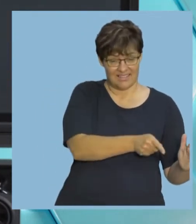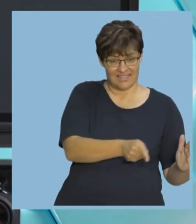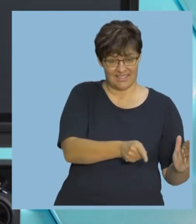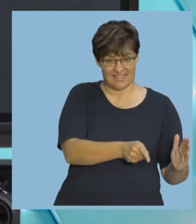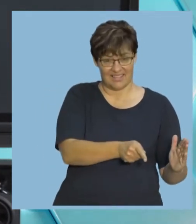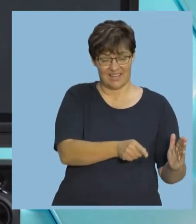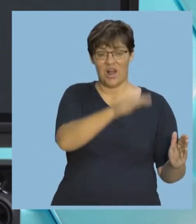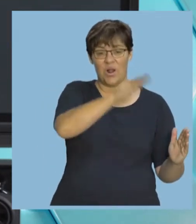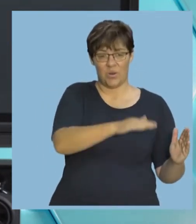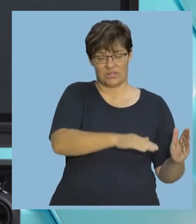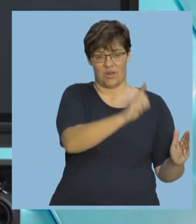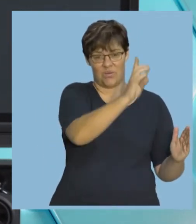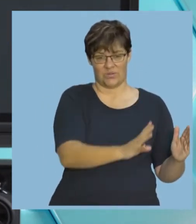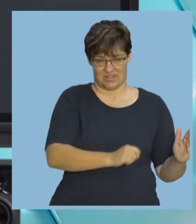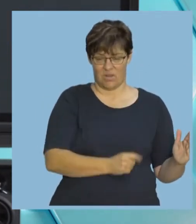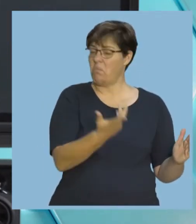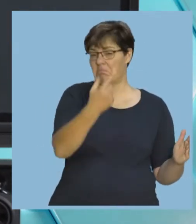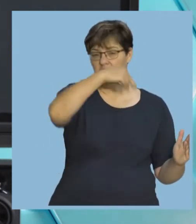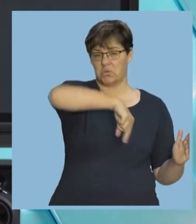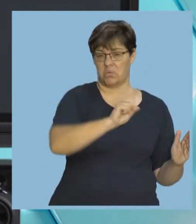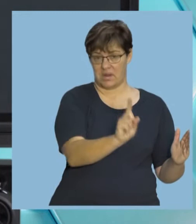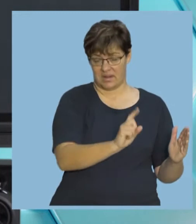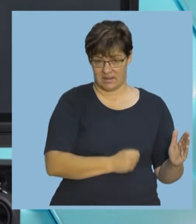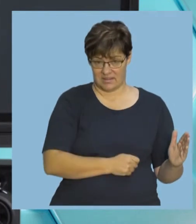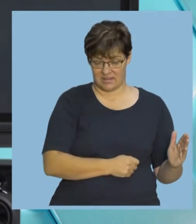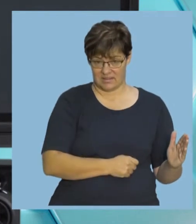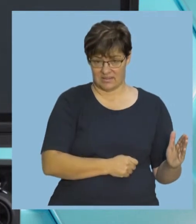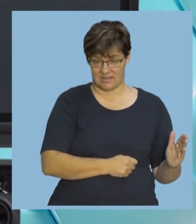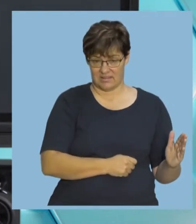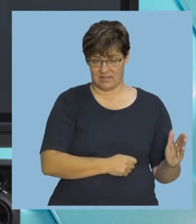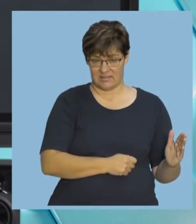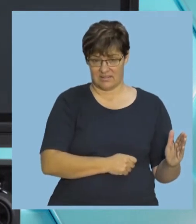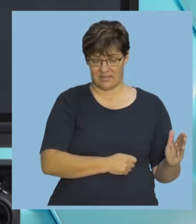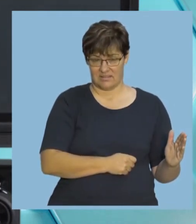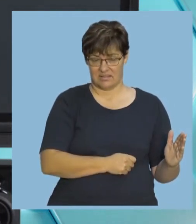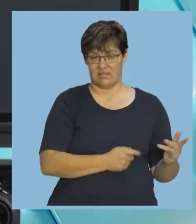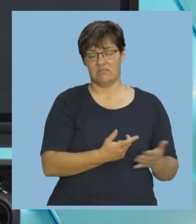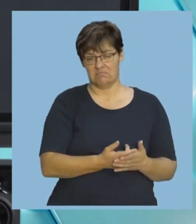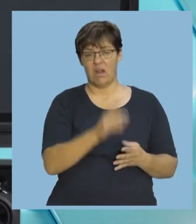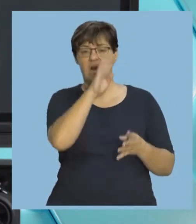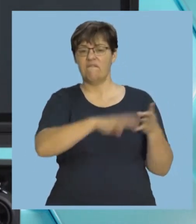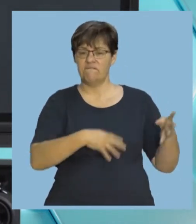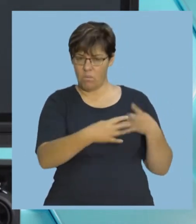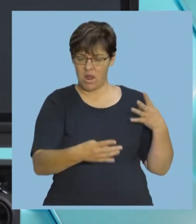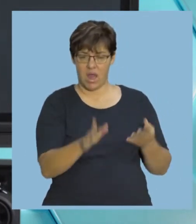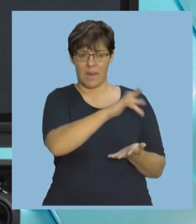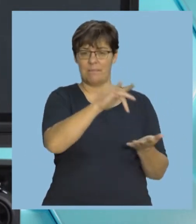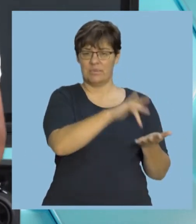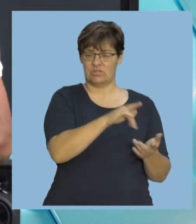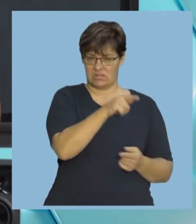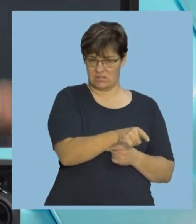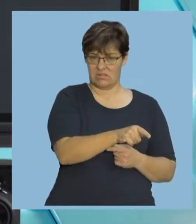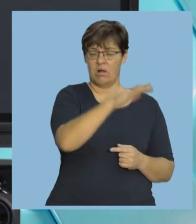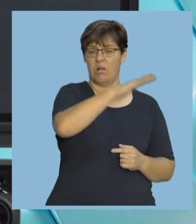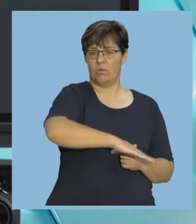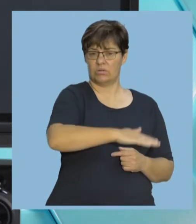the median. That median, we call it the lower quartile, or Q1. Also, we can use a formula to find